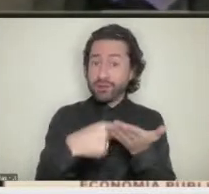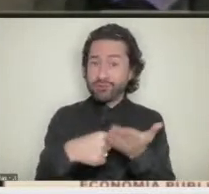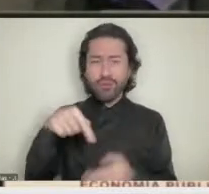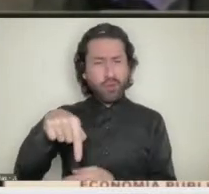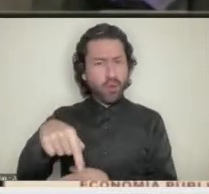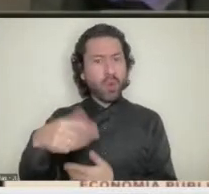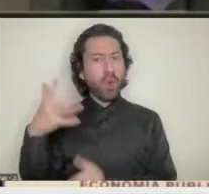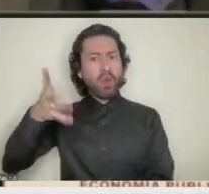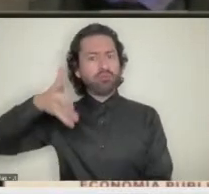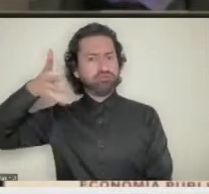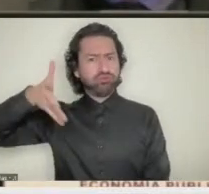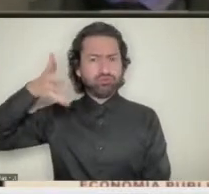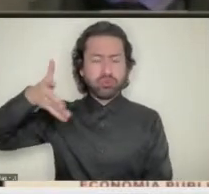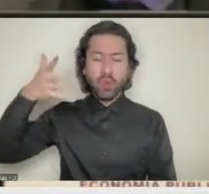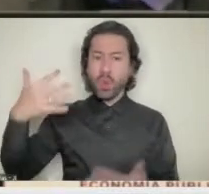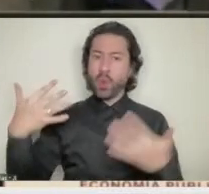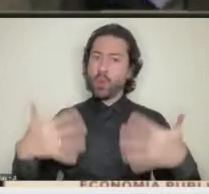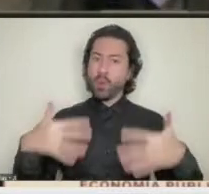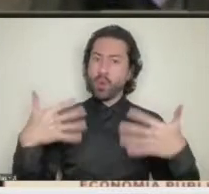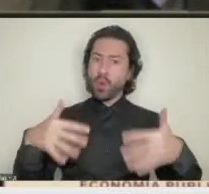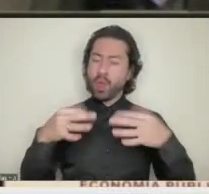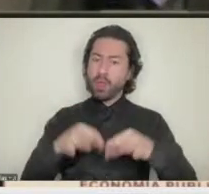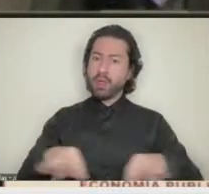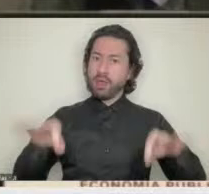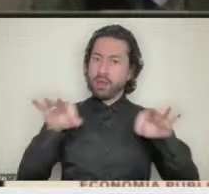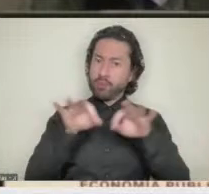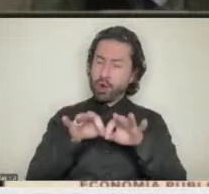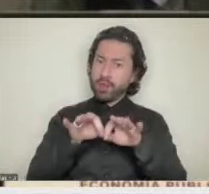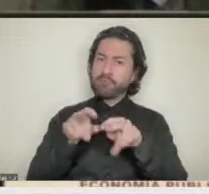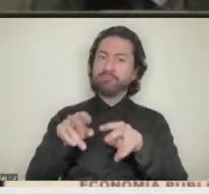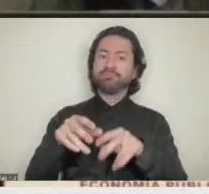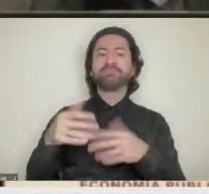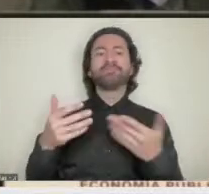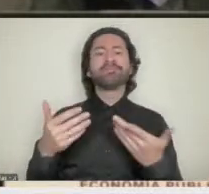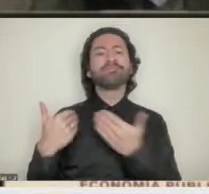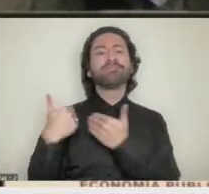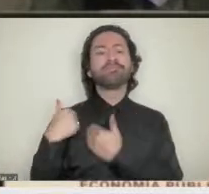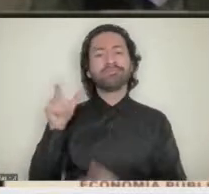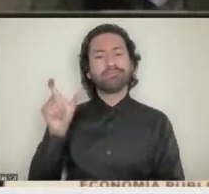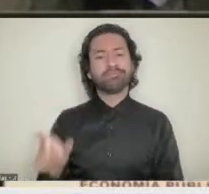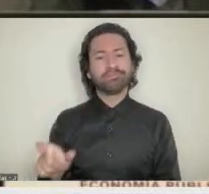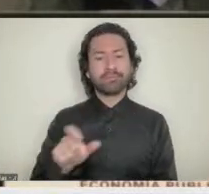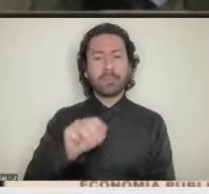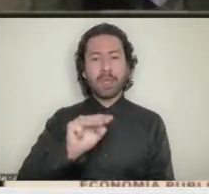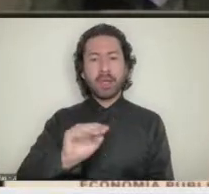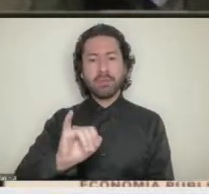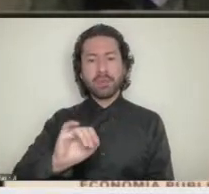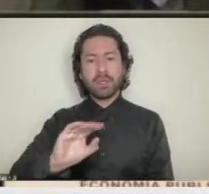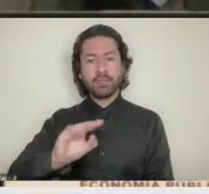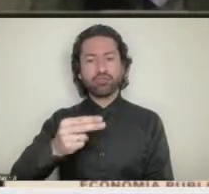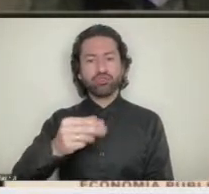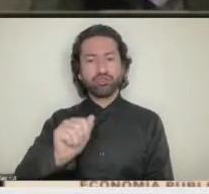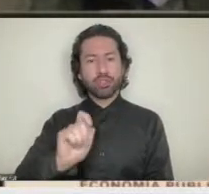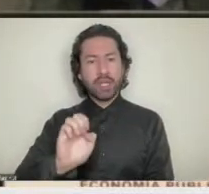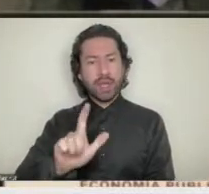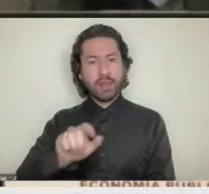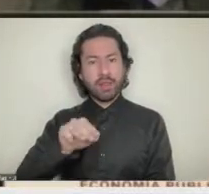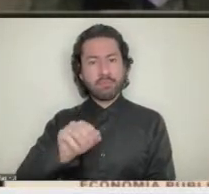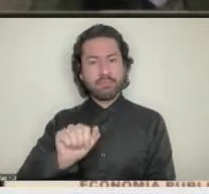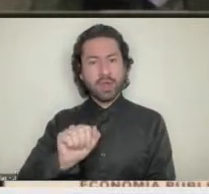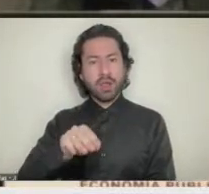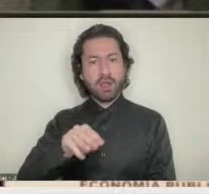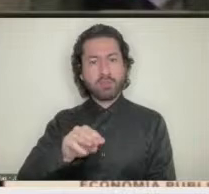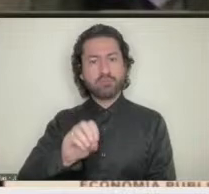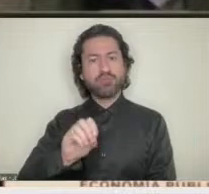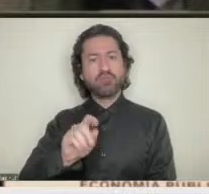today, we will have a keynote lecture, Essential Concepts, will be given by Professor Sir Michael Marmot,